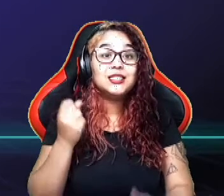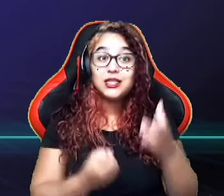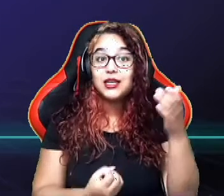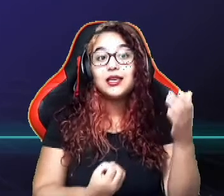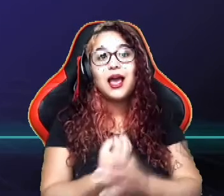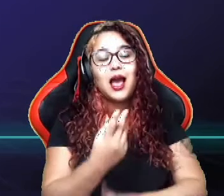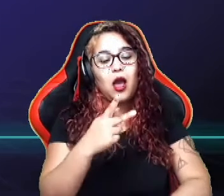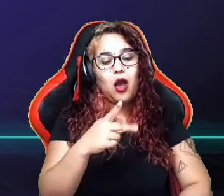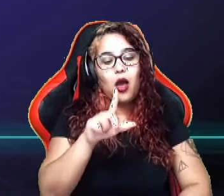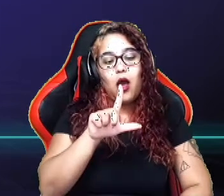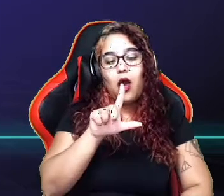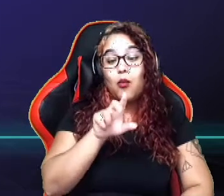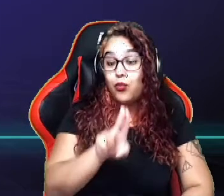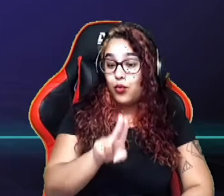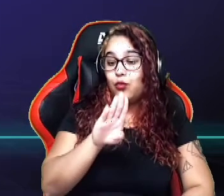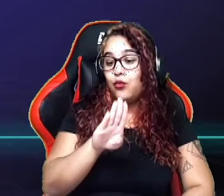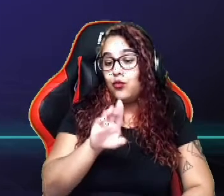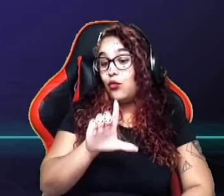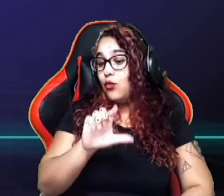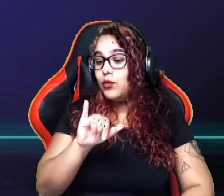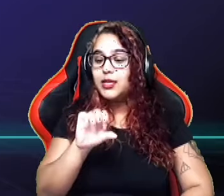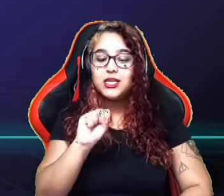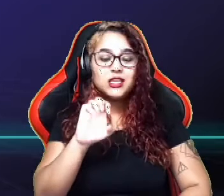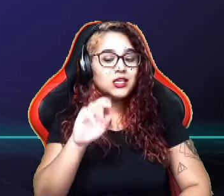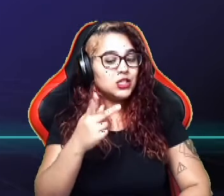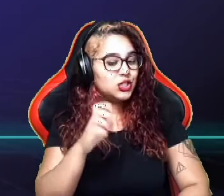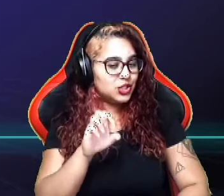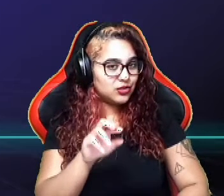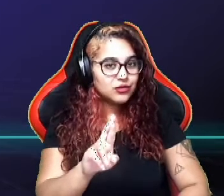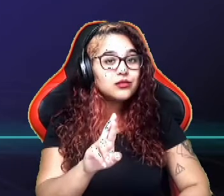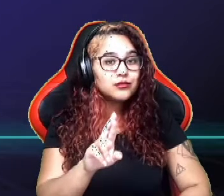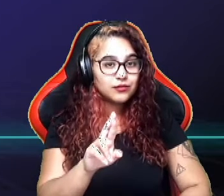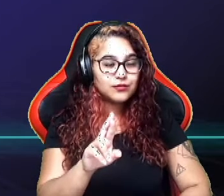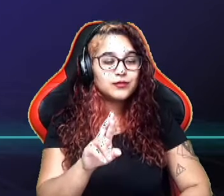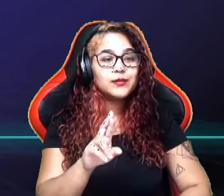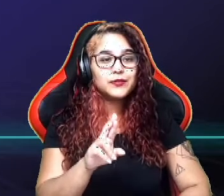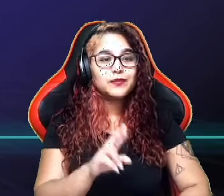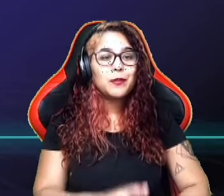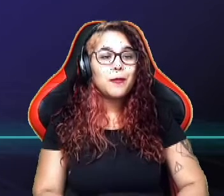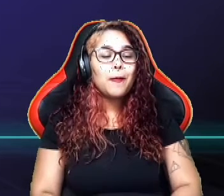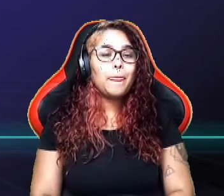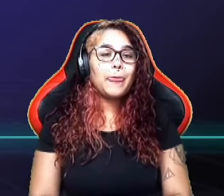We're already very fond of the idea of having a publisher.